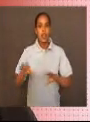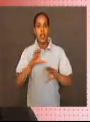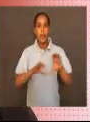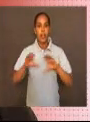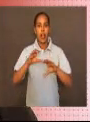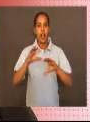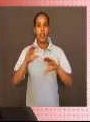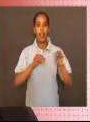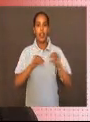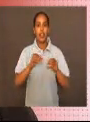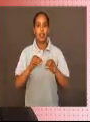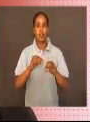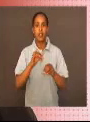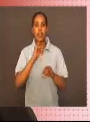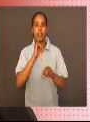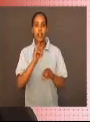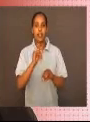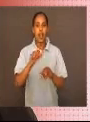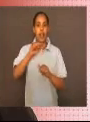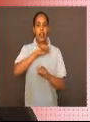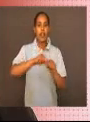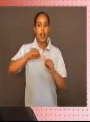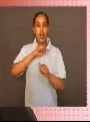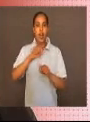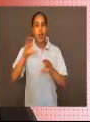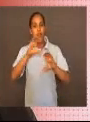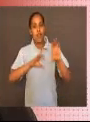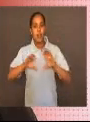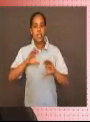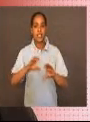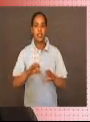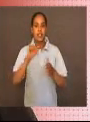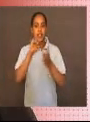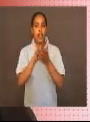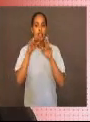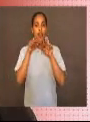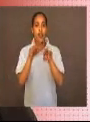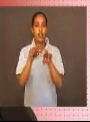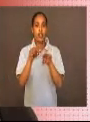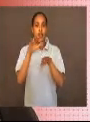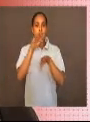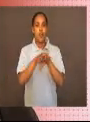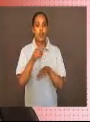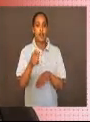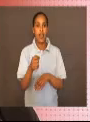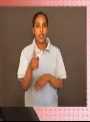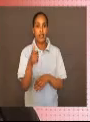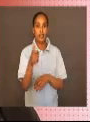Chemical kinetics is an area of chemistry that focuses on